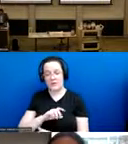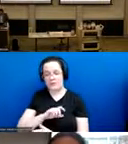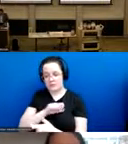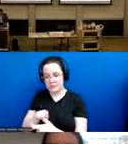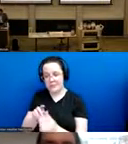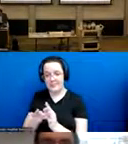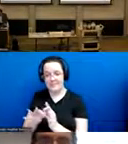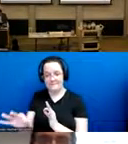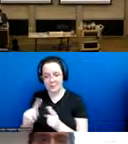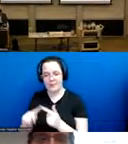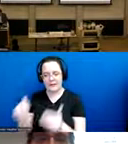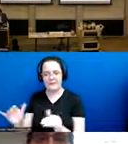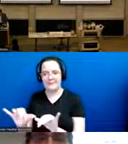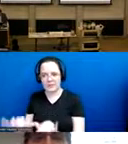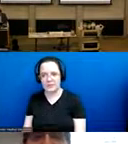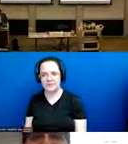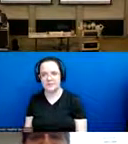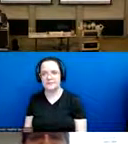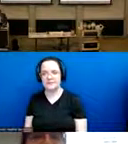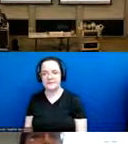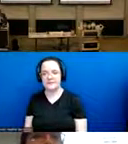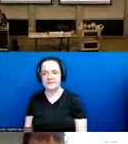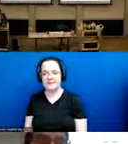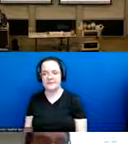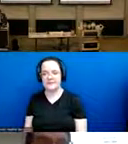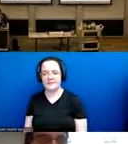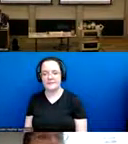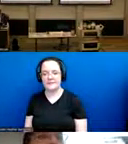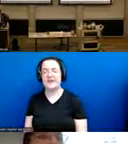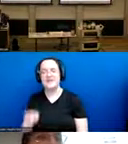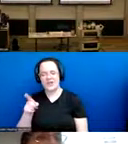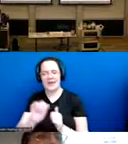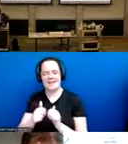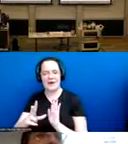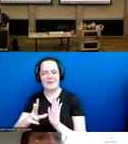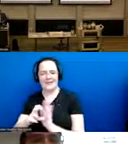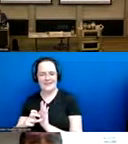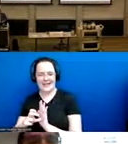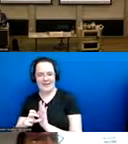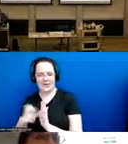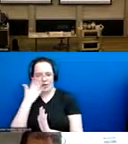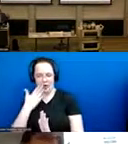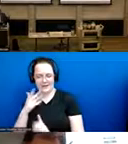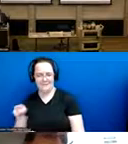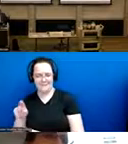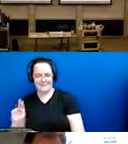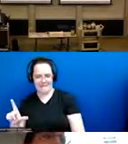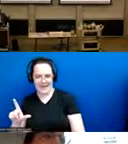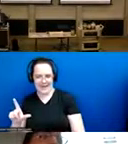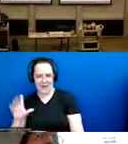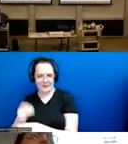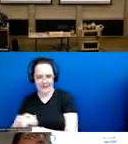you want to do the measurement. Okay, so then this is how the detection system looks on the BNL side. Basically, just an